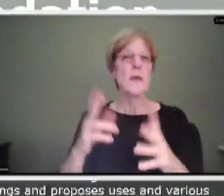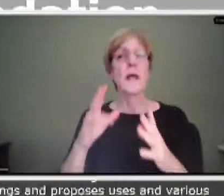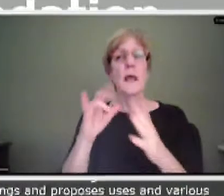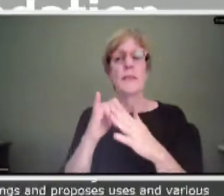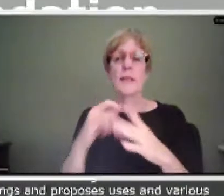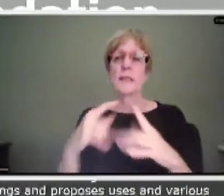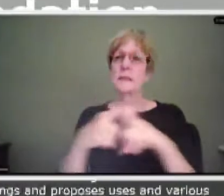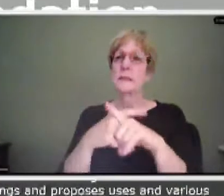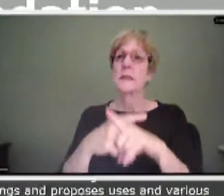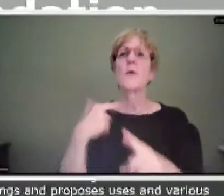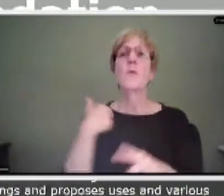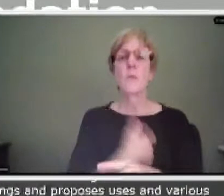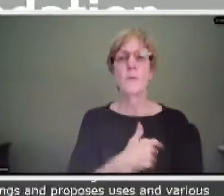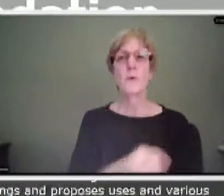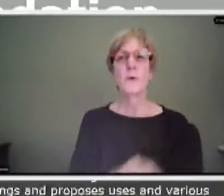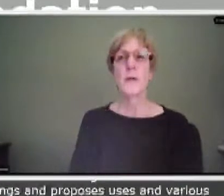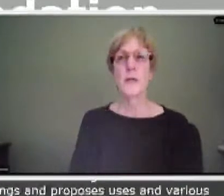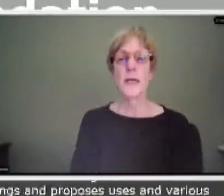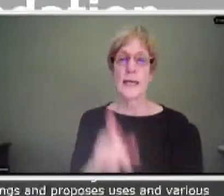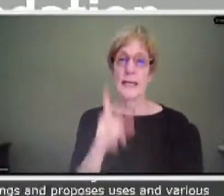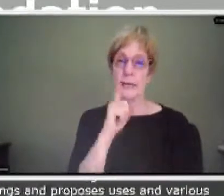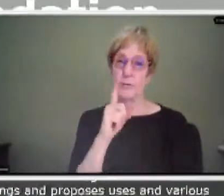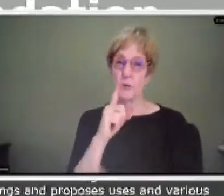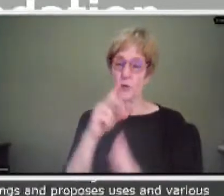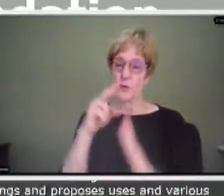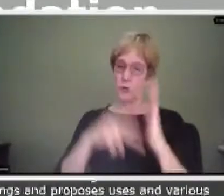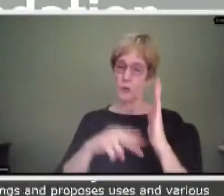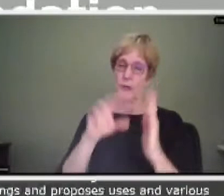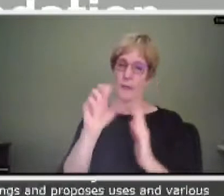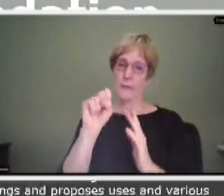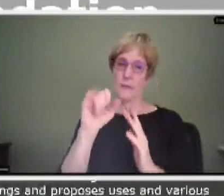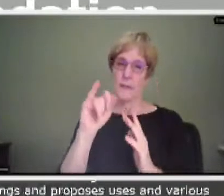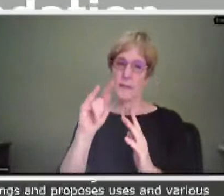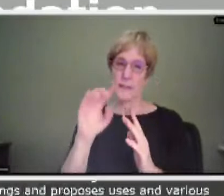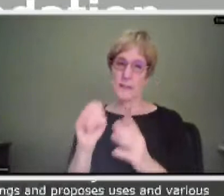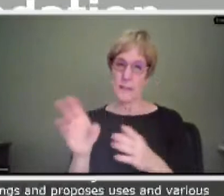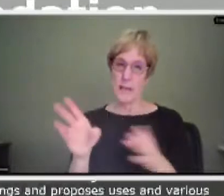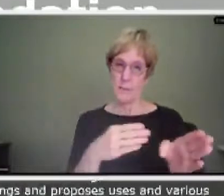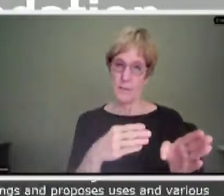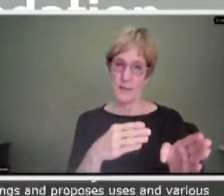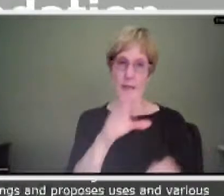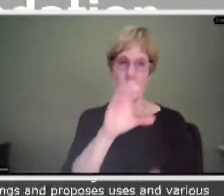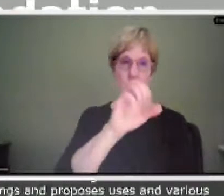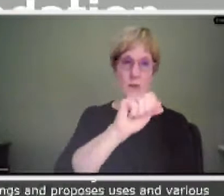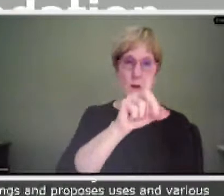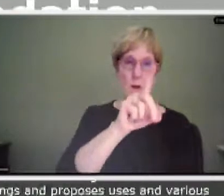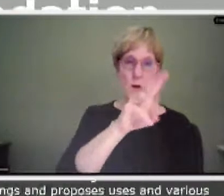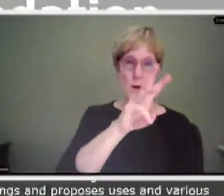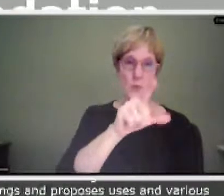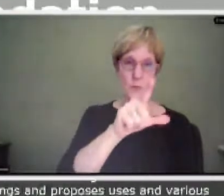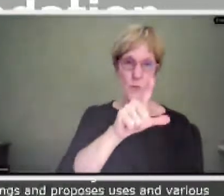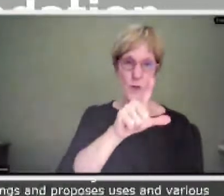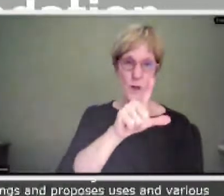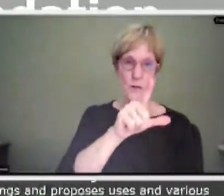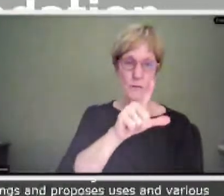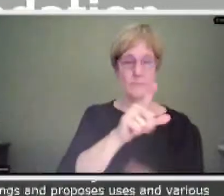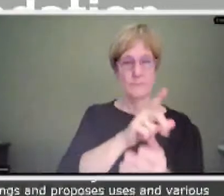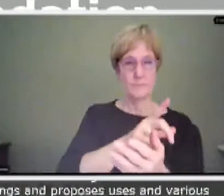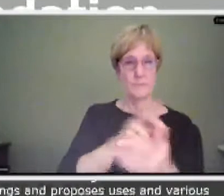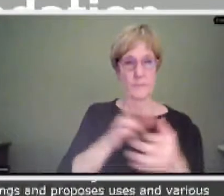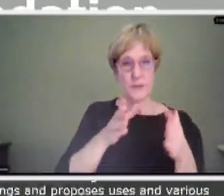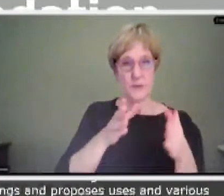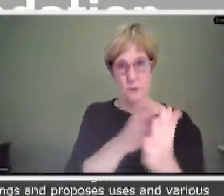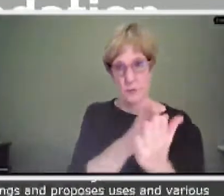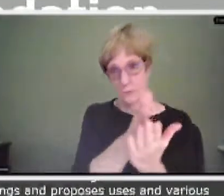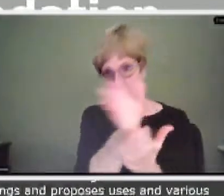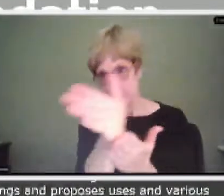would take, essentially, if you look back at the site plan where the Caldwell Street extension comes through the site, really that front